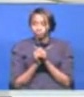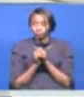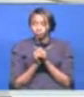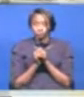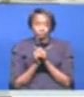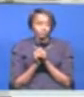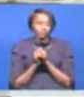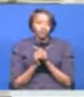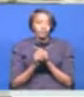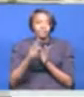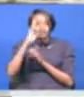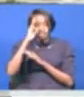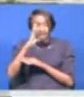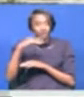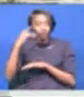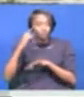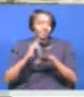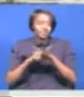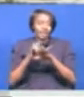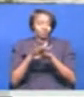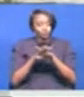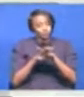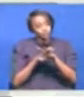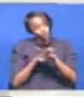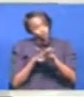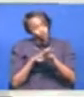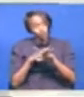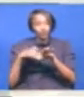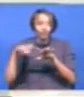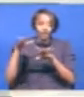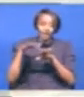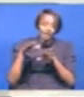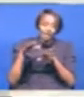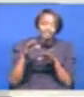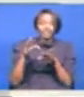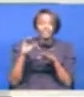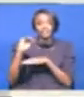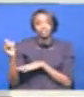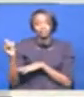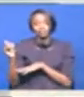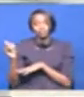Sundays are normally slow in Mombasa County, especially the Central Business District.